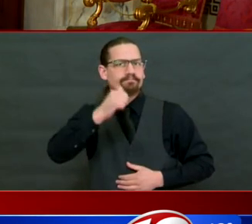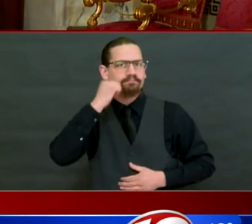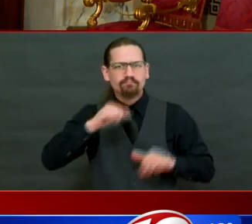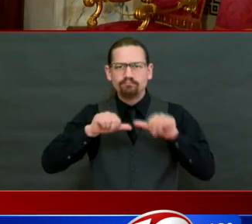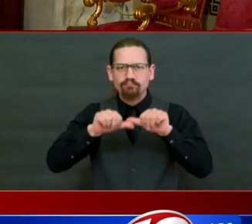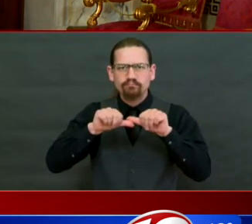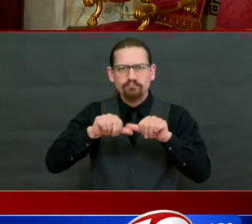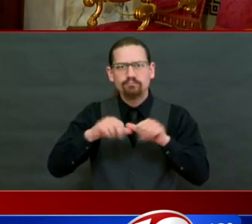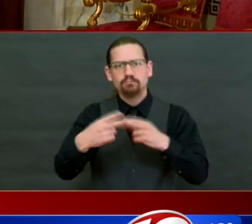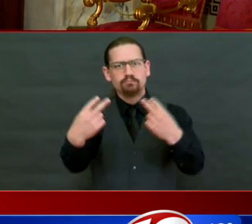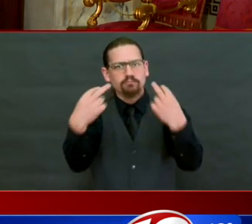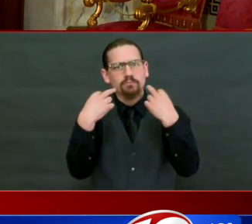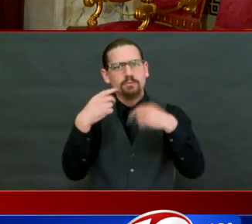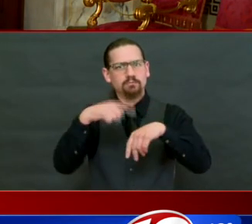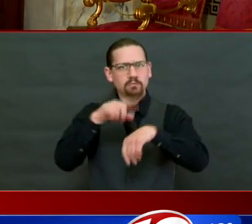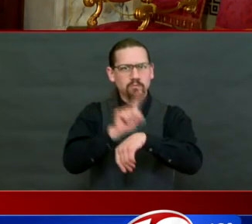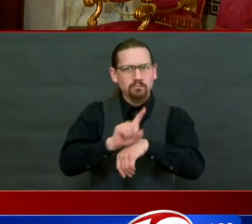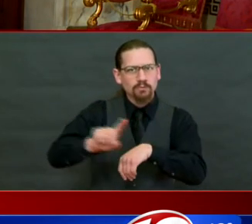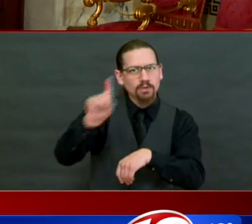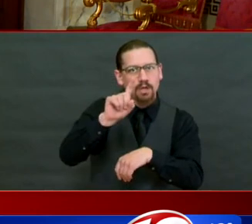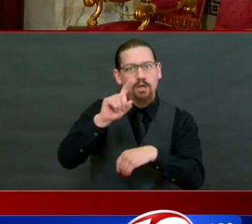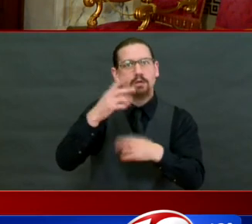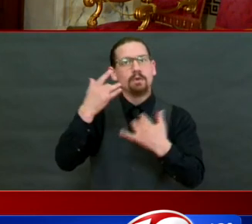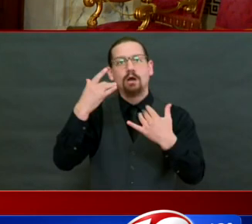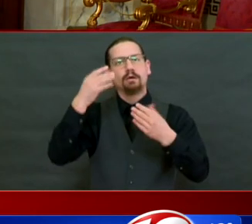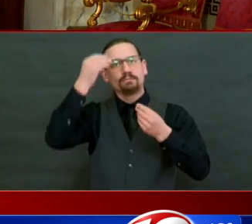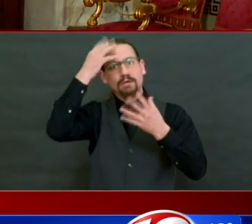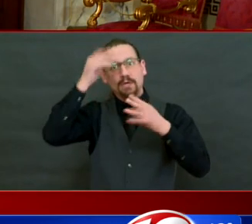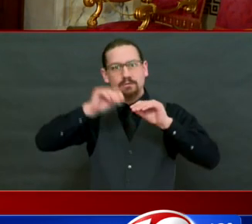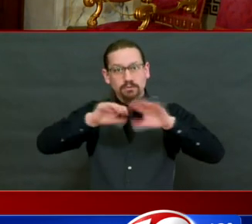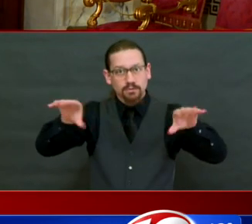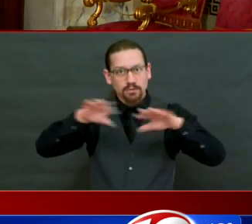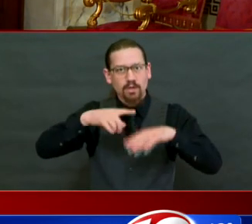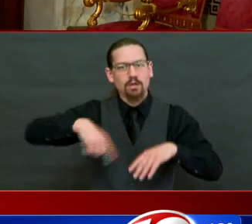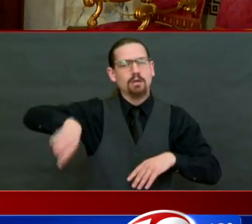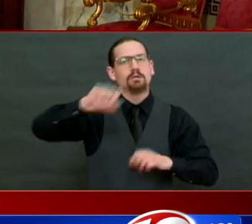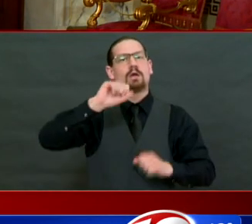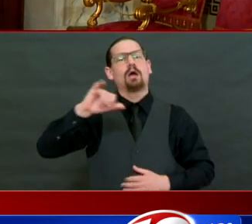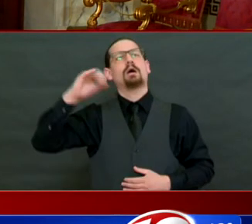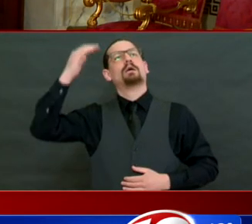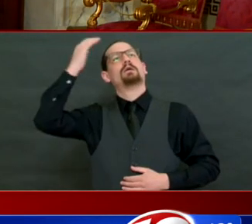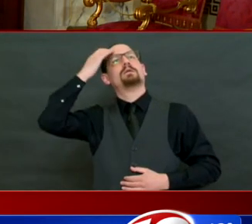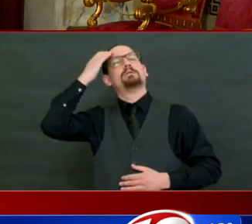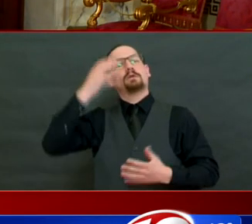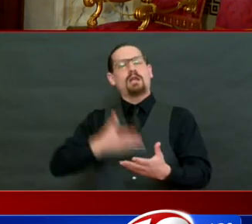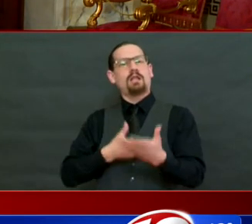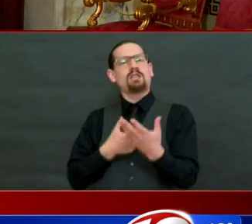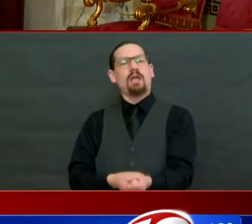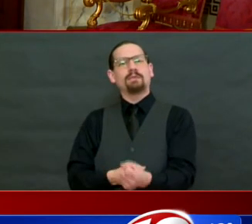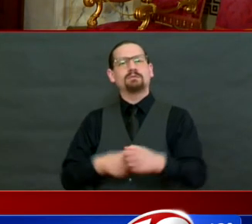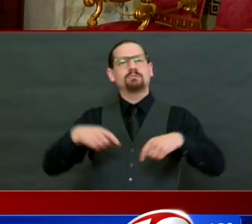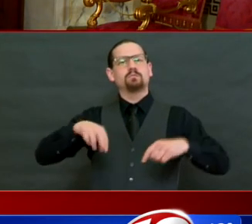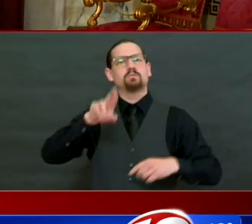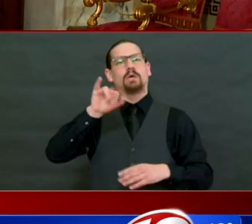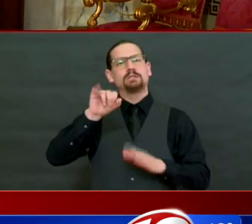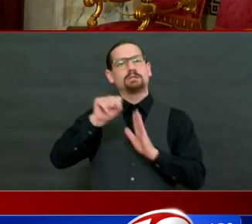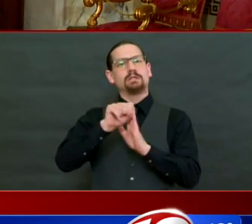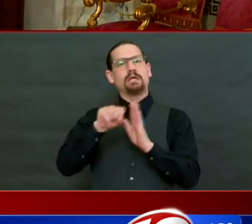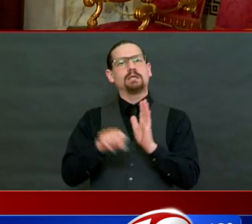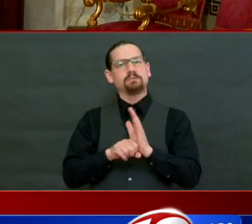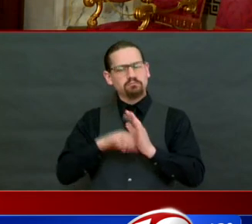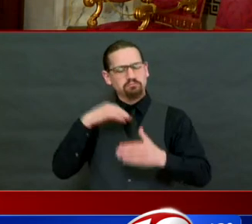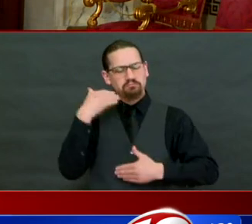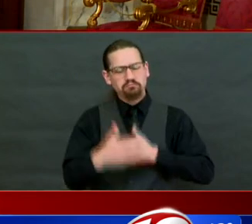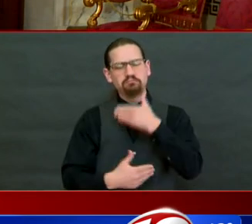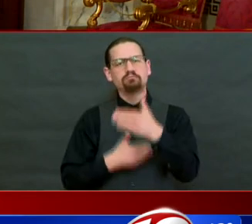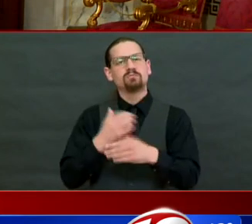away with a sense of confidence that we here in the state of Rhode Island are doing everything we can and keeping everybody safe and as safe as we're